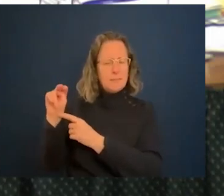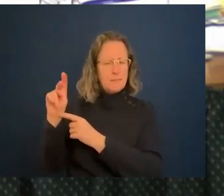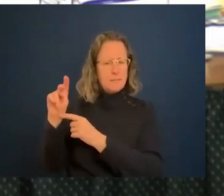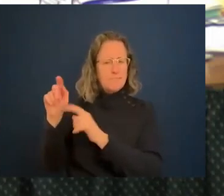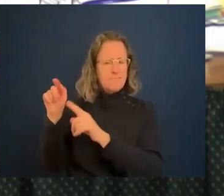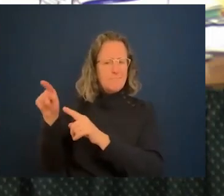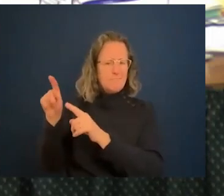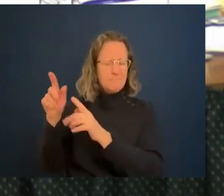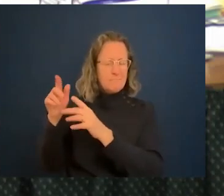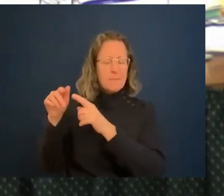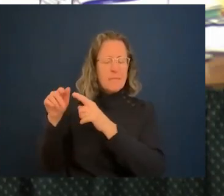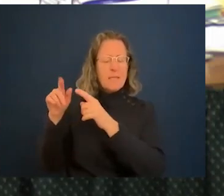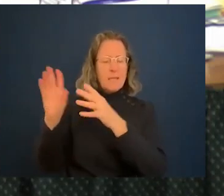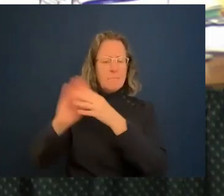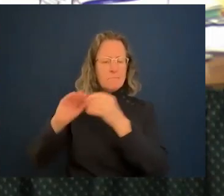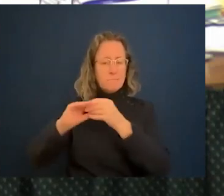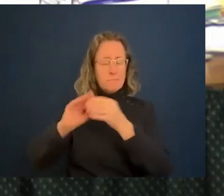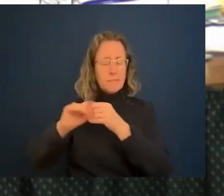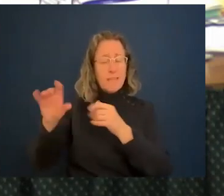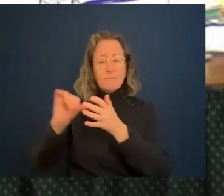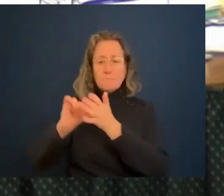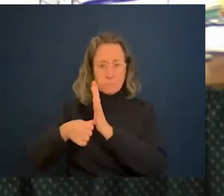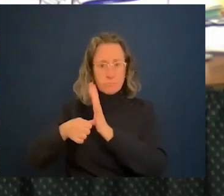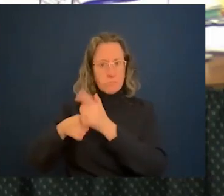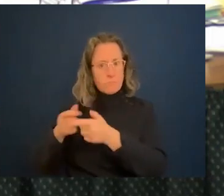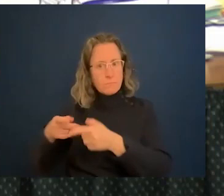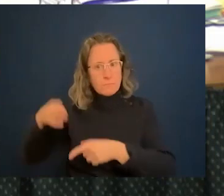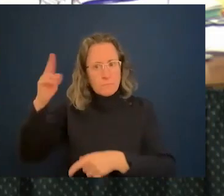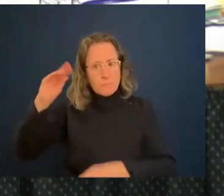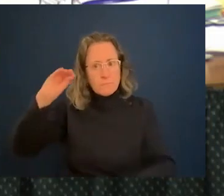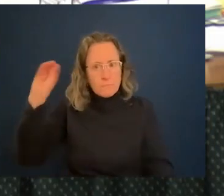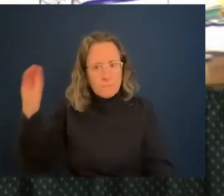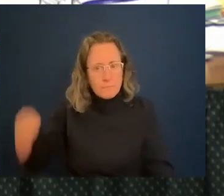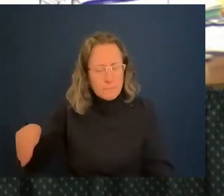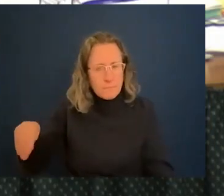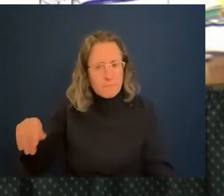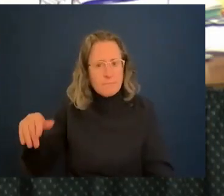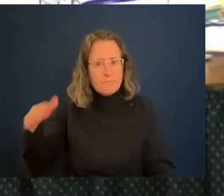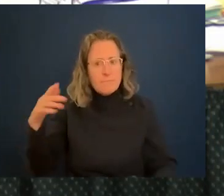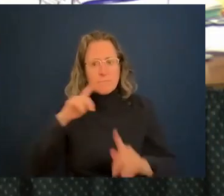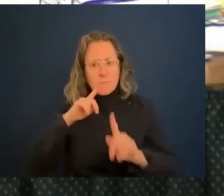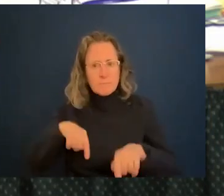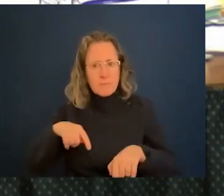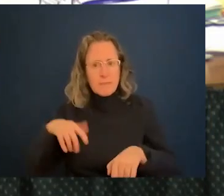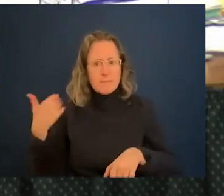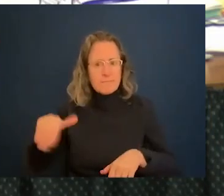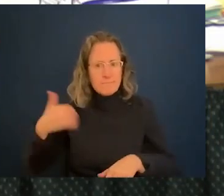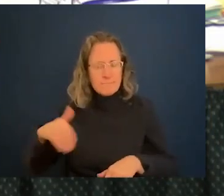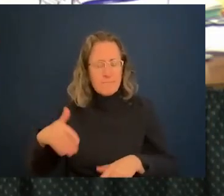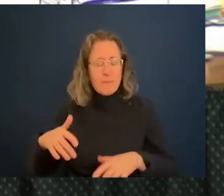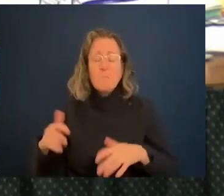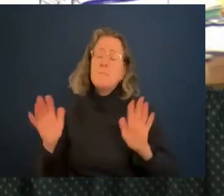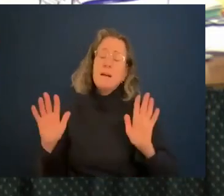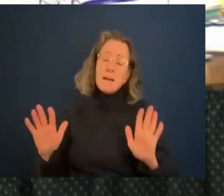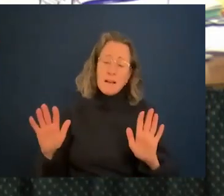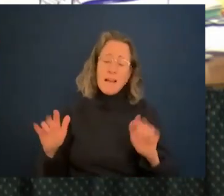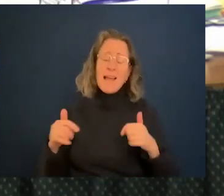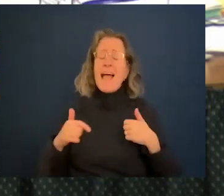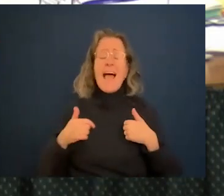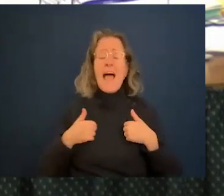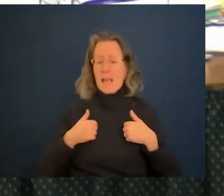um I don't think I quite agree about you know just taking it off the table because I think the intention here is to kind